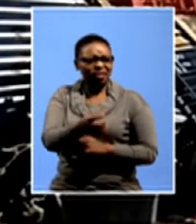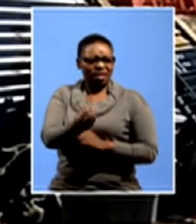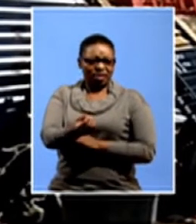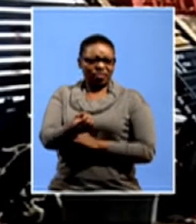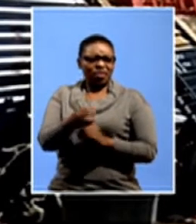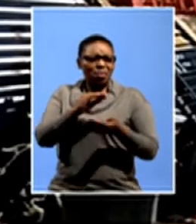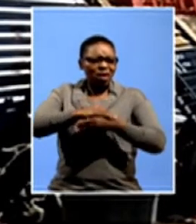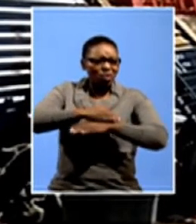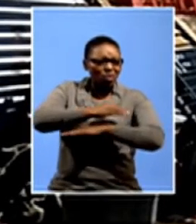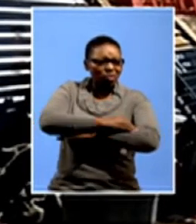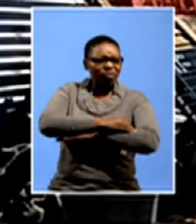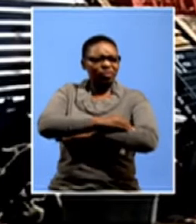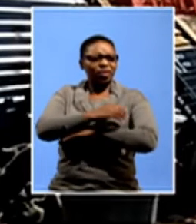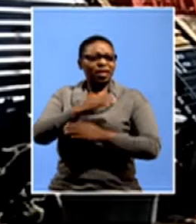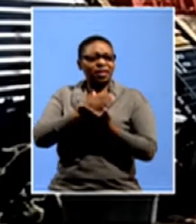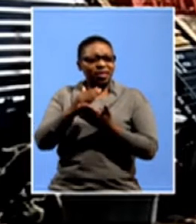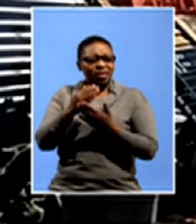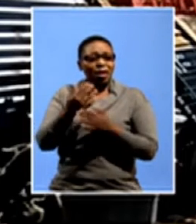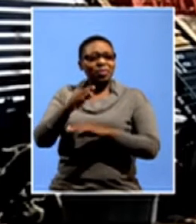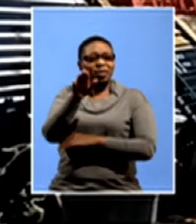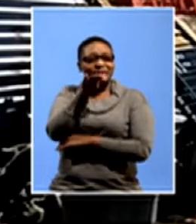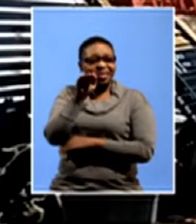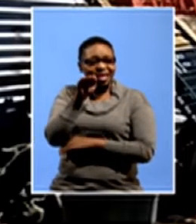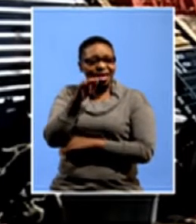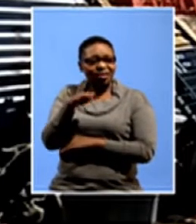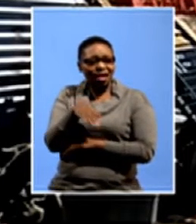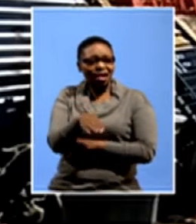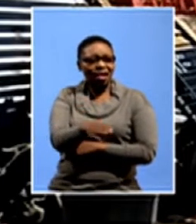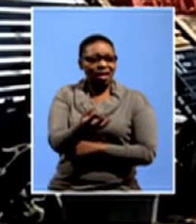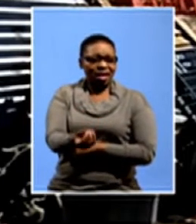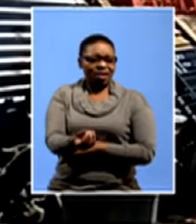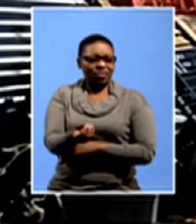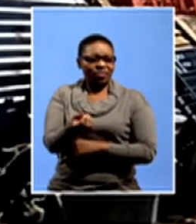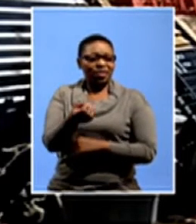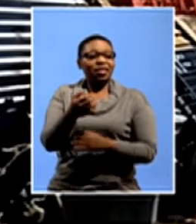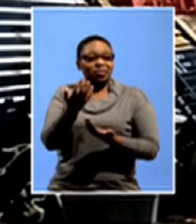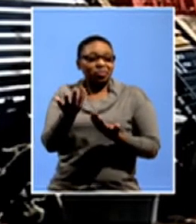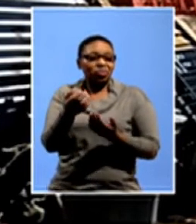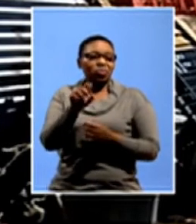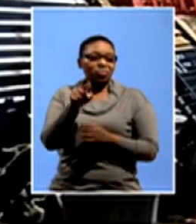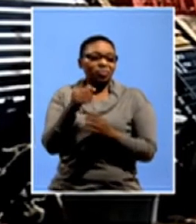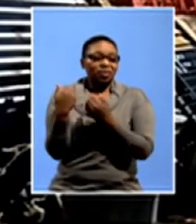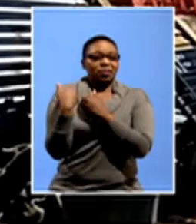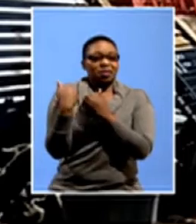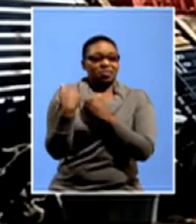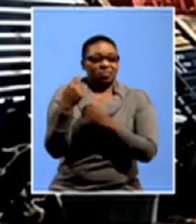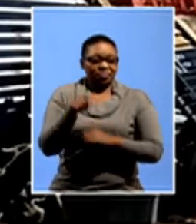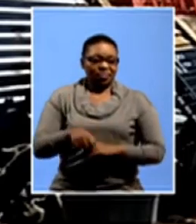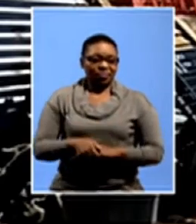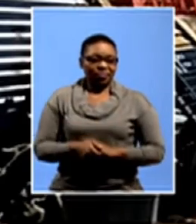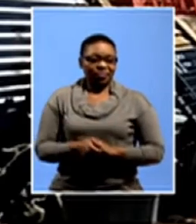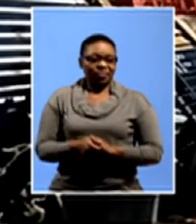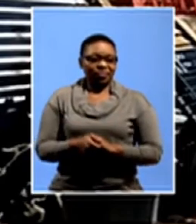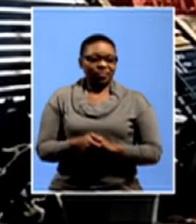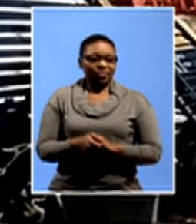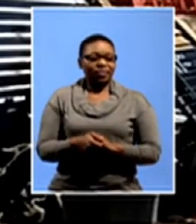of kaldissies. En die meisjes trekken? Ja, die meisjes lopen ook weer rond. Slangen? Ja, de